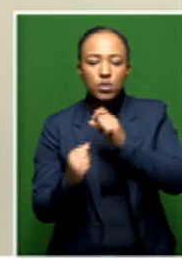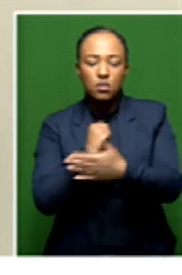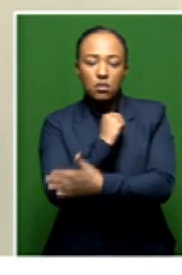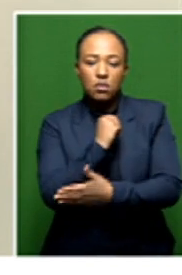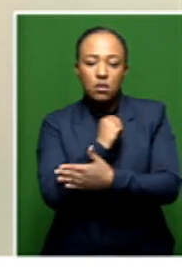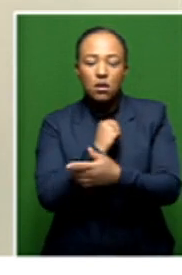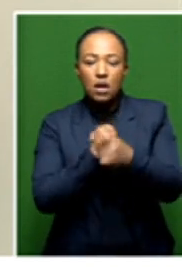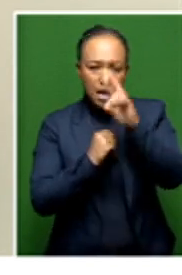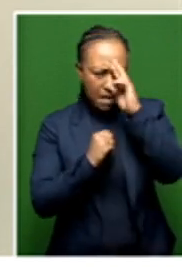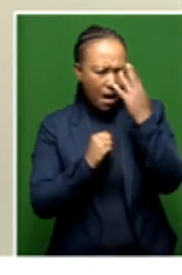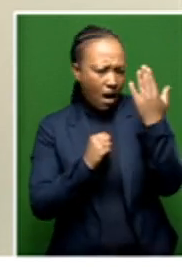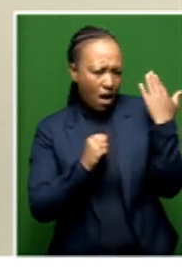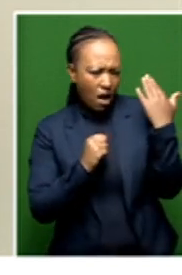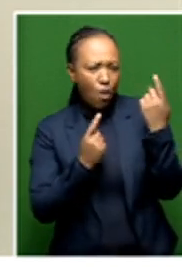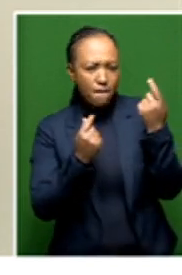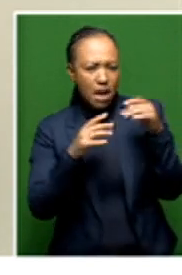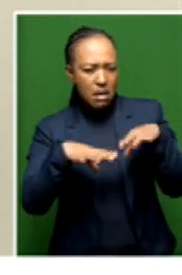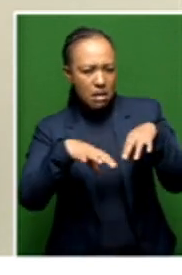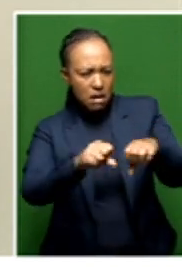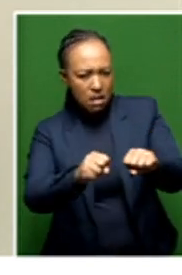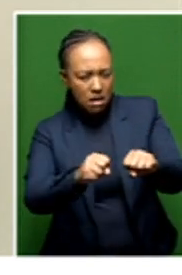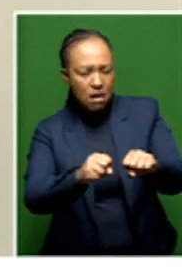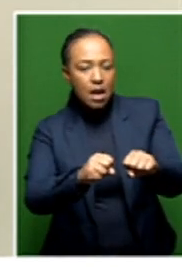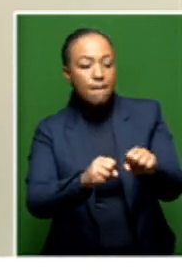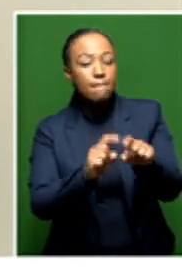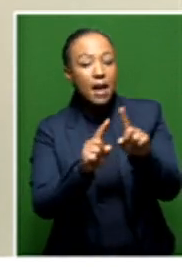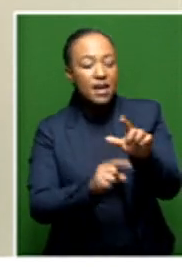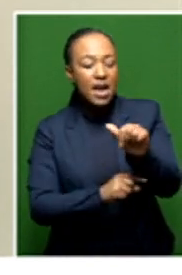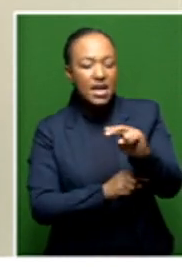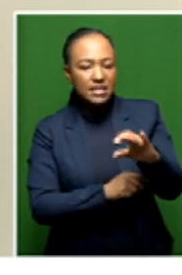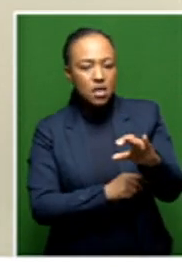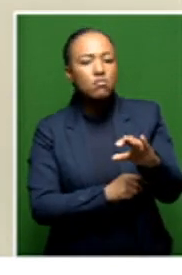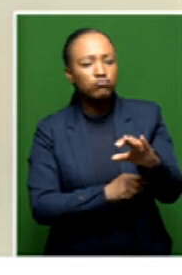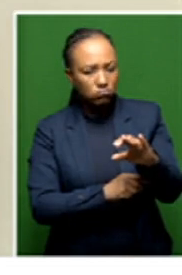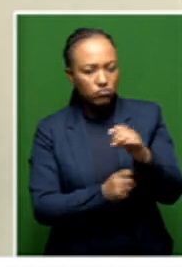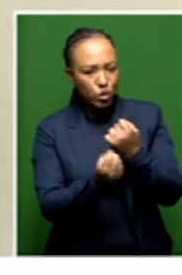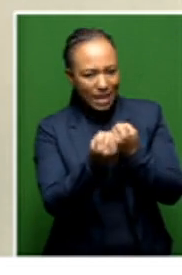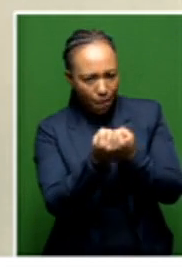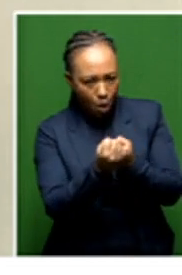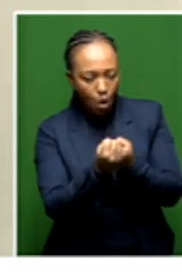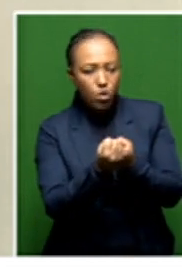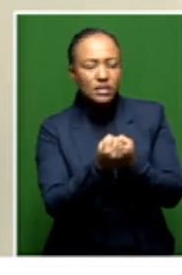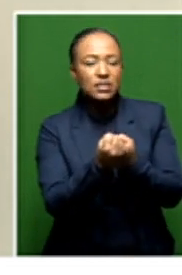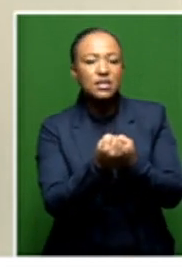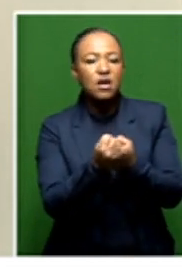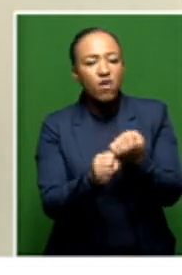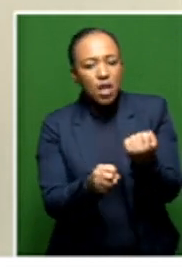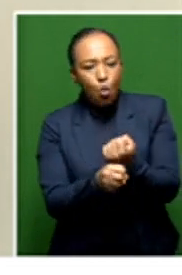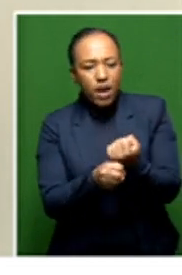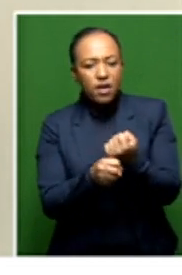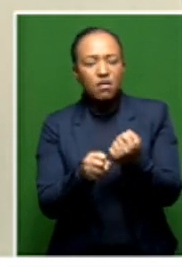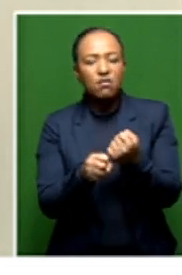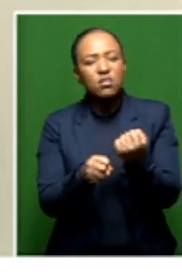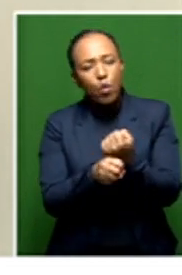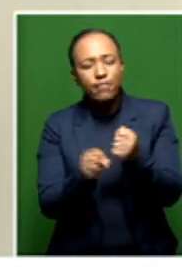we're in a capitalist system, it is the African National Congress. That is biased towards the class that we are part of, the